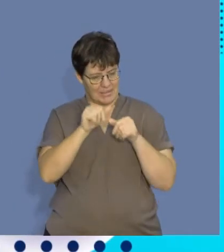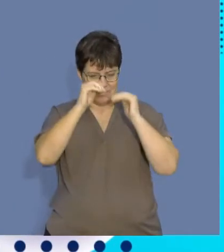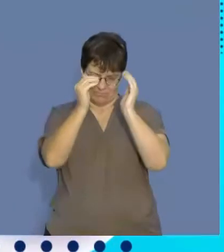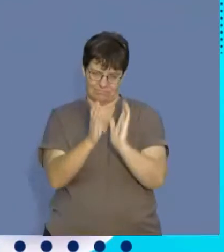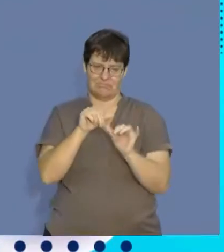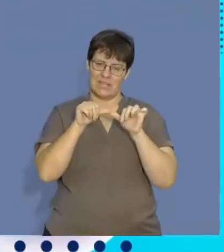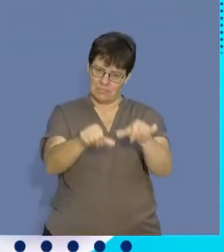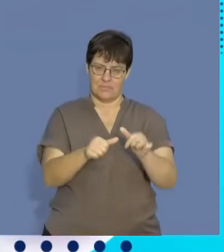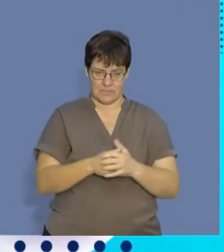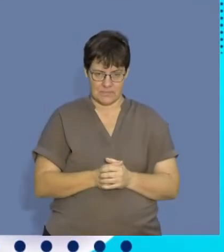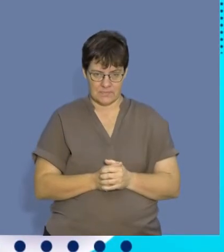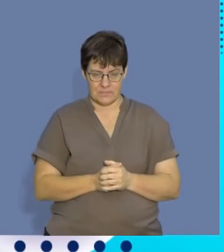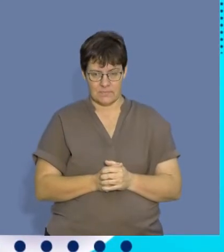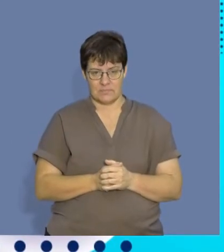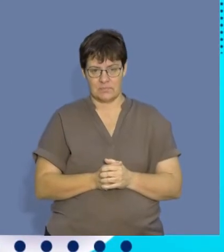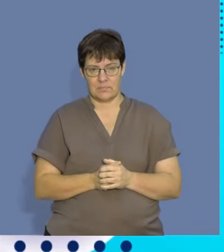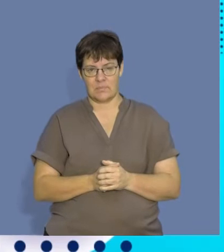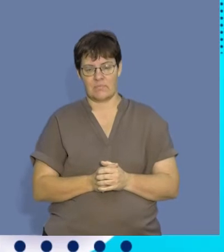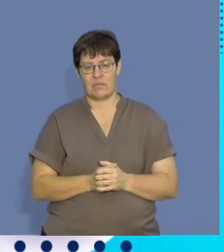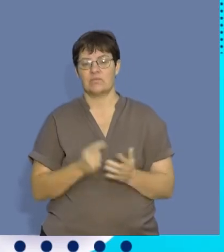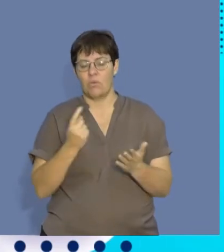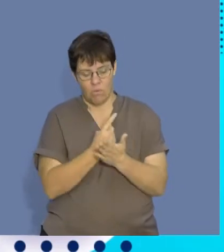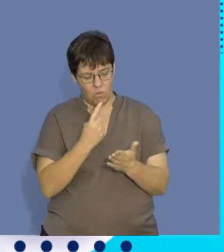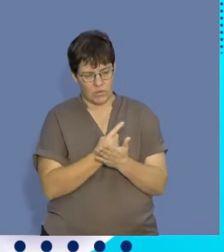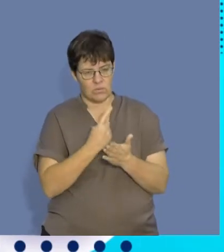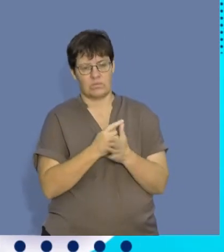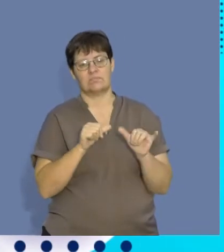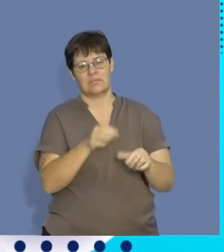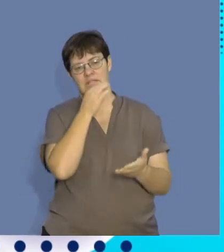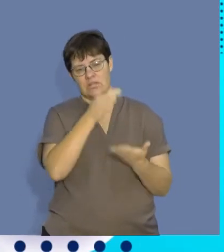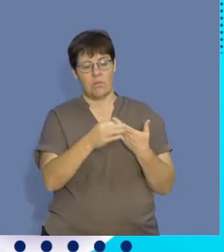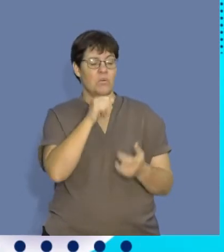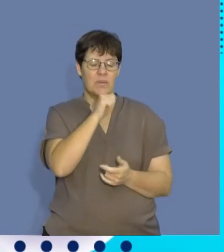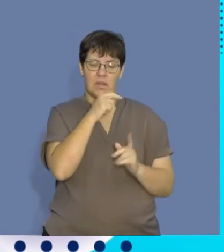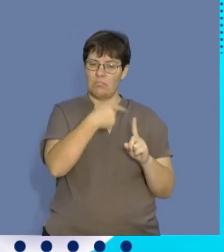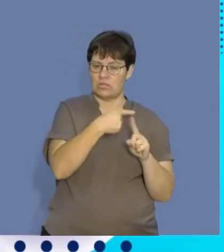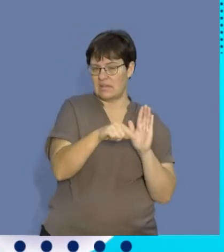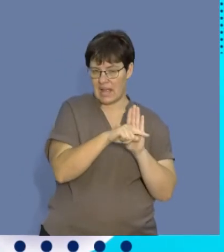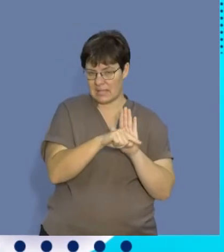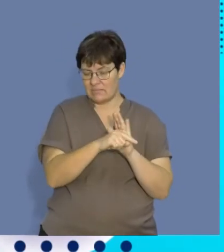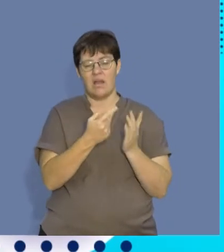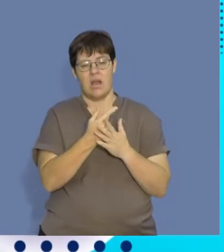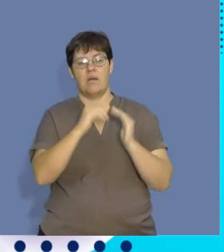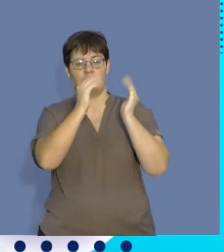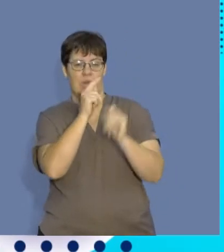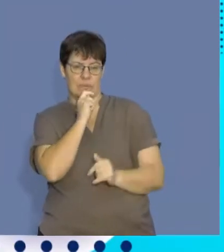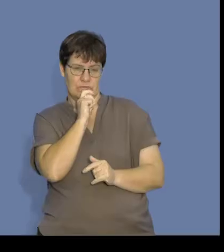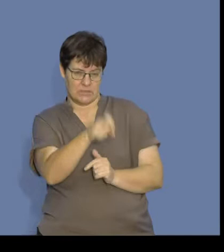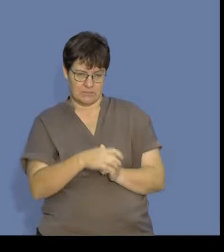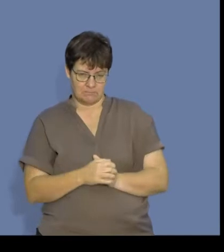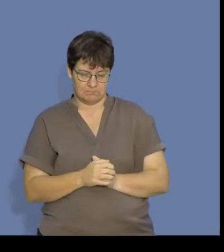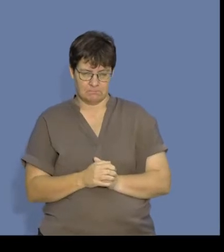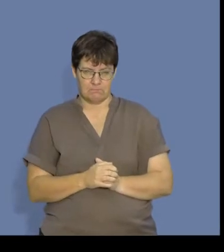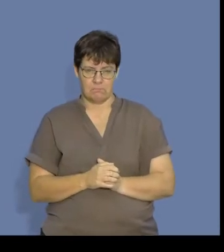one and the same thing. So I would really, really suggest always, whether positive or negative, just use your brackets.